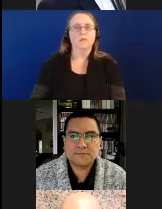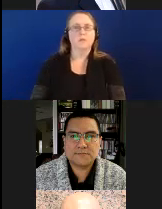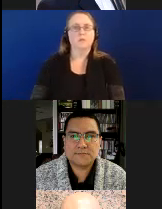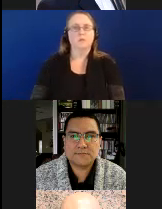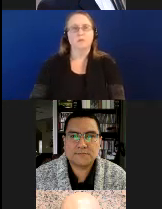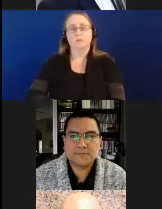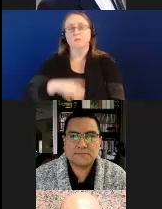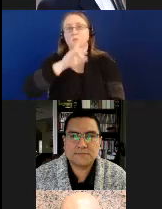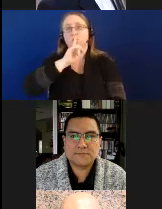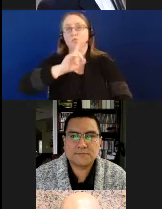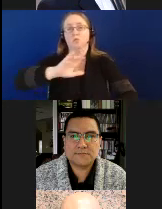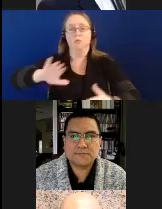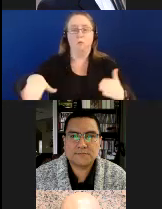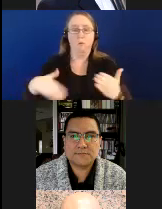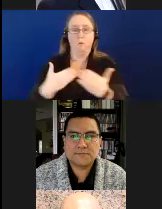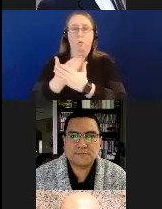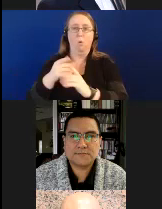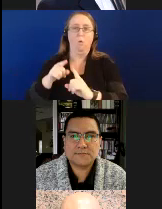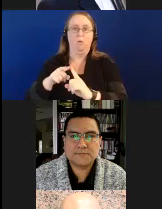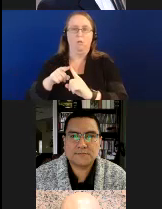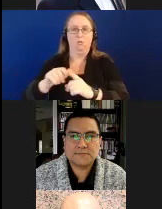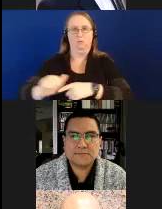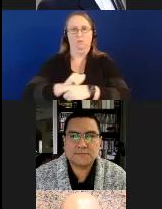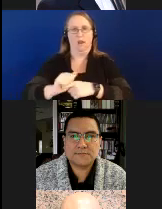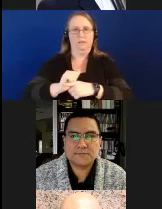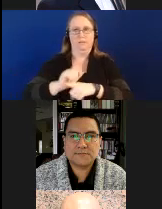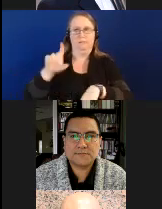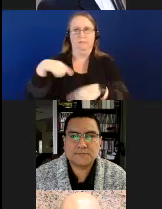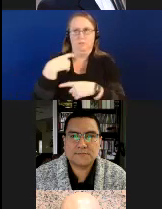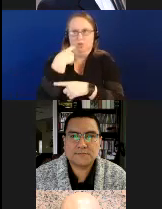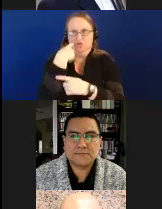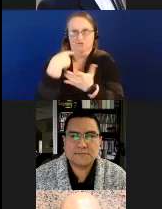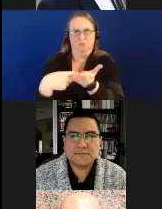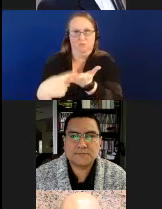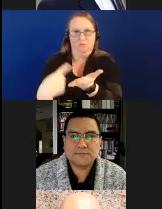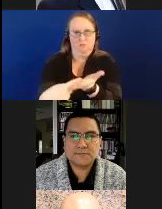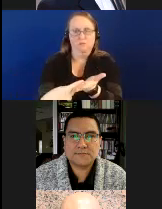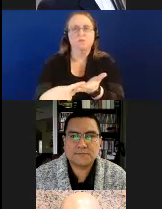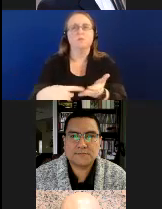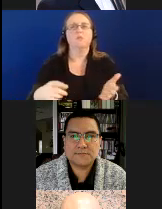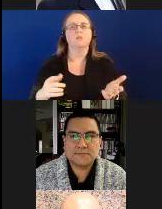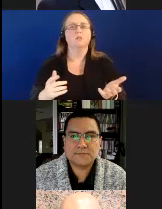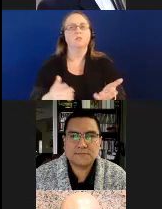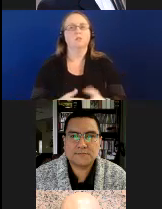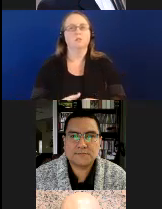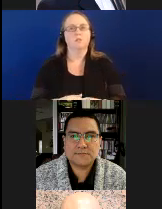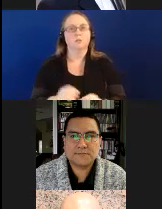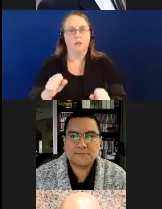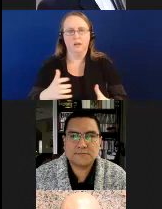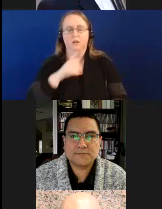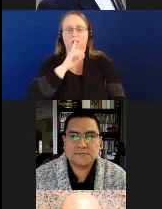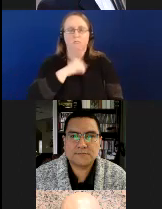of the practices that we just talked through, we are able to,